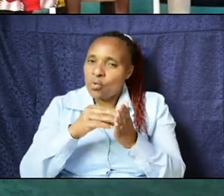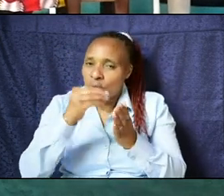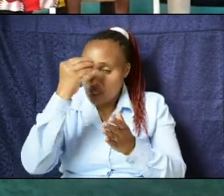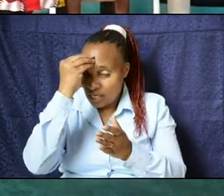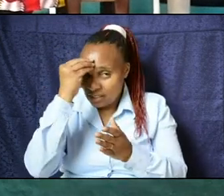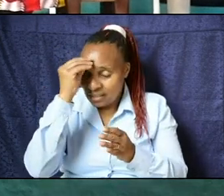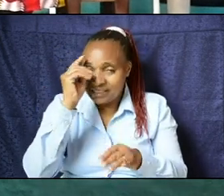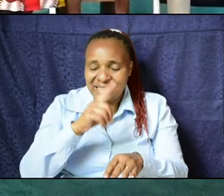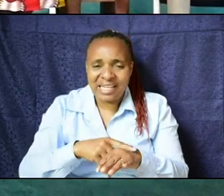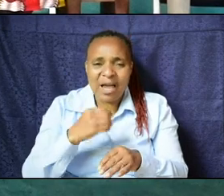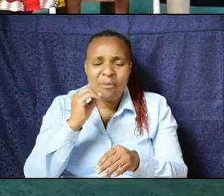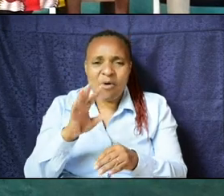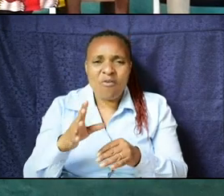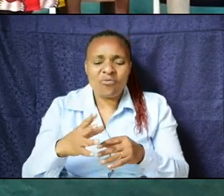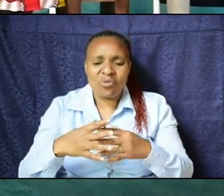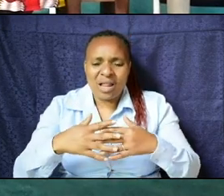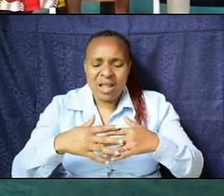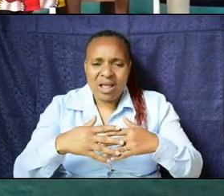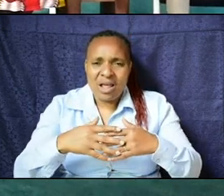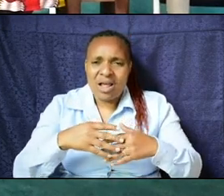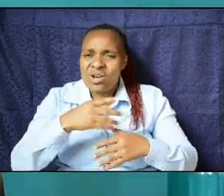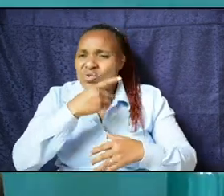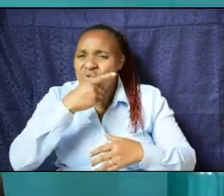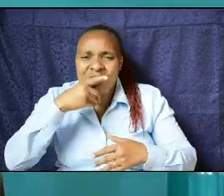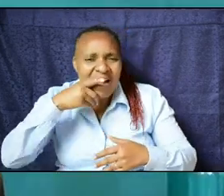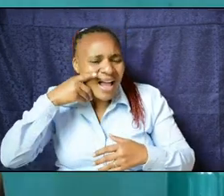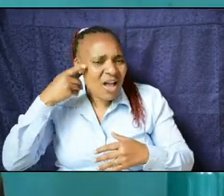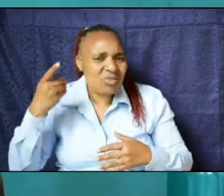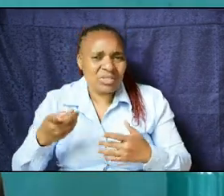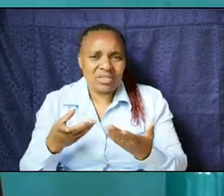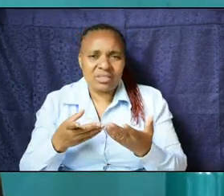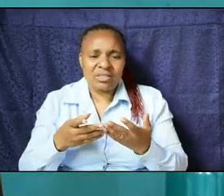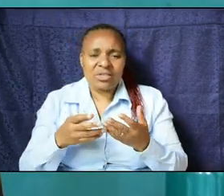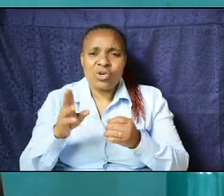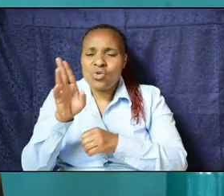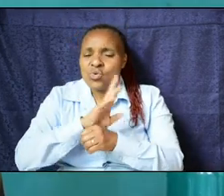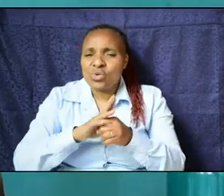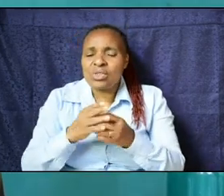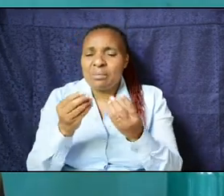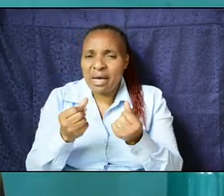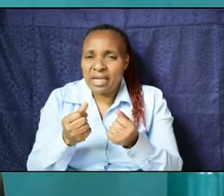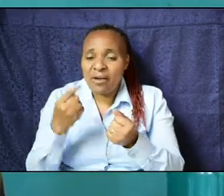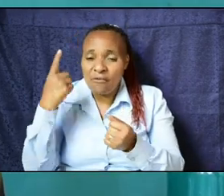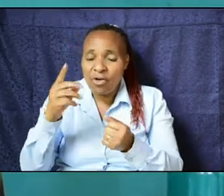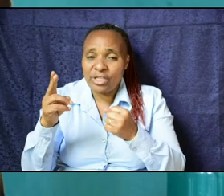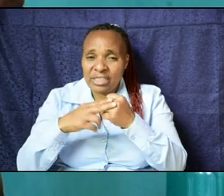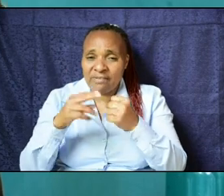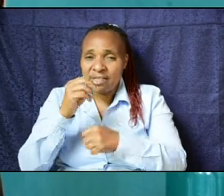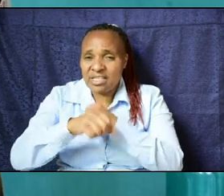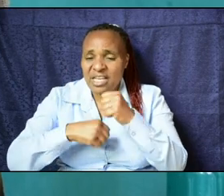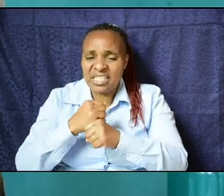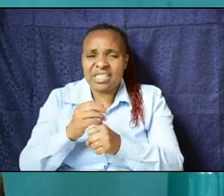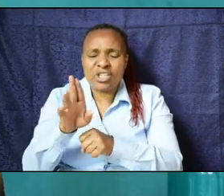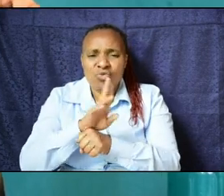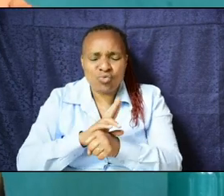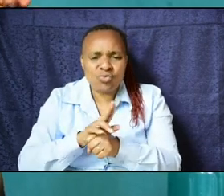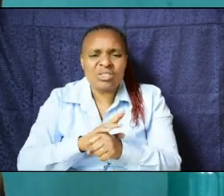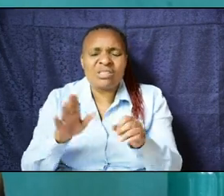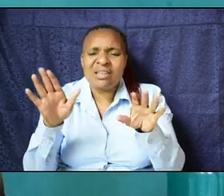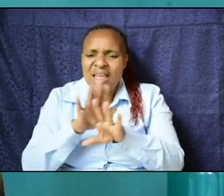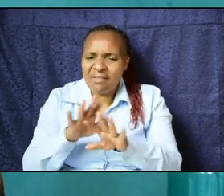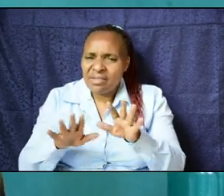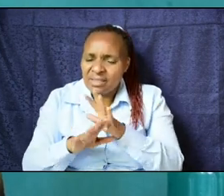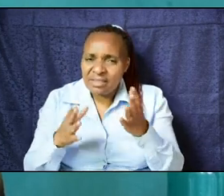during the time of drought. And the Egyptians had spent all their money during the 7 years of drought. And they spent all their money buying the